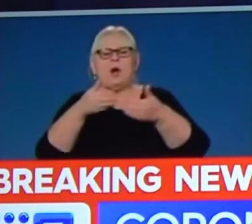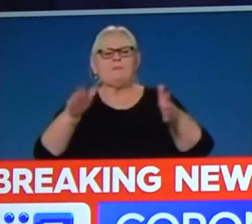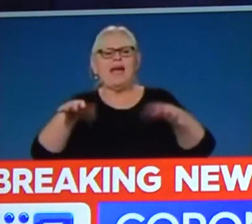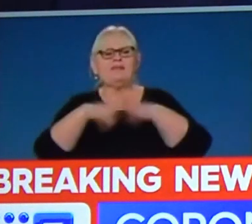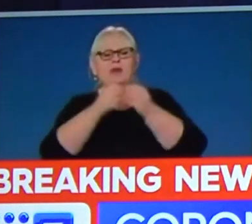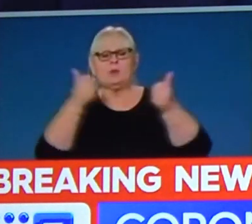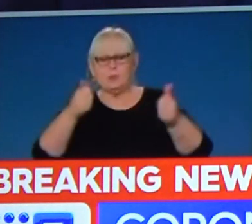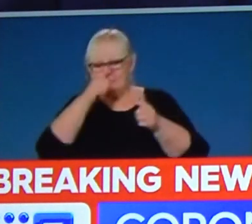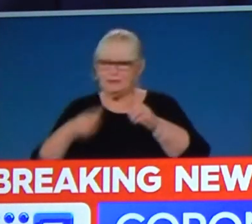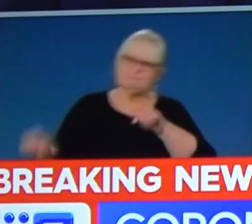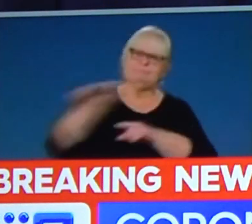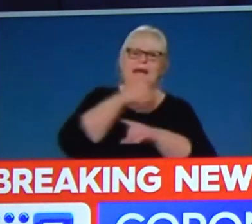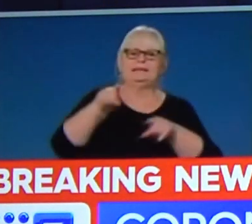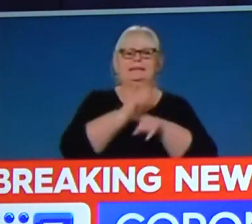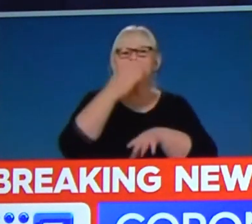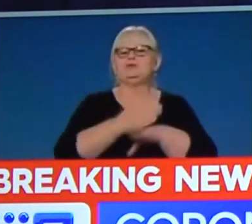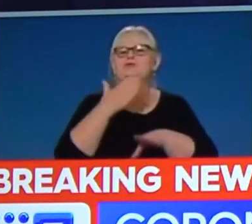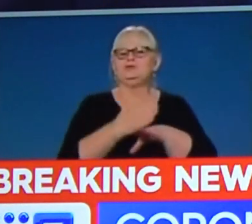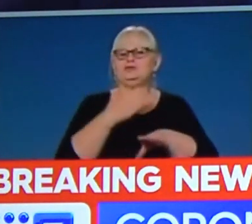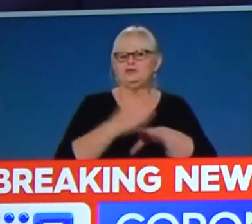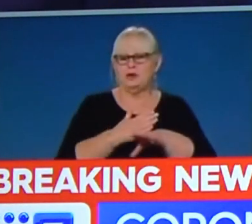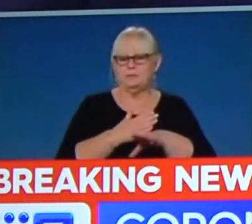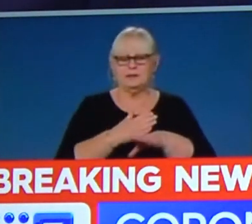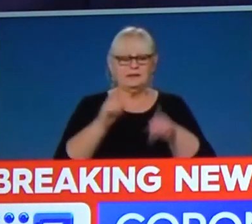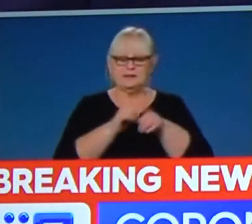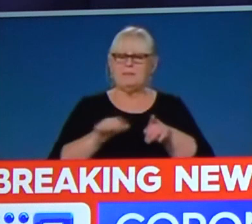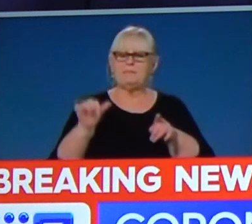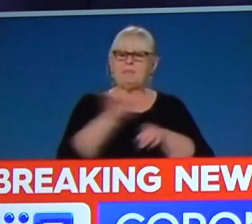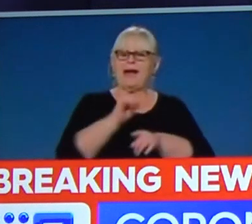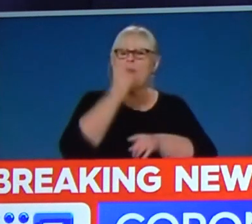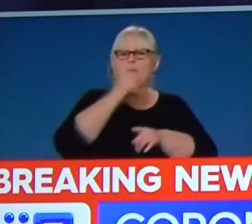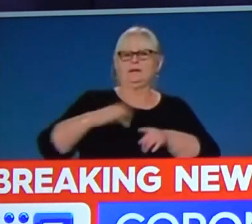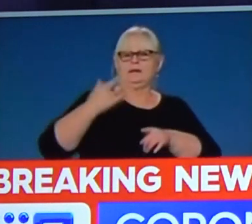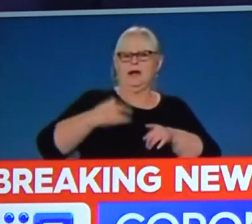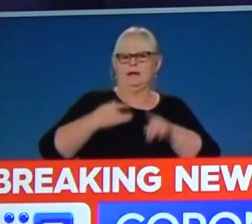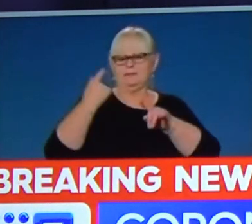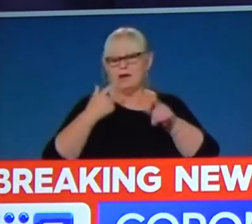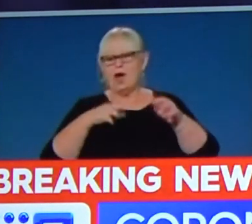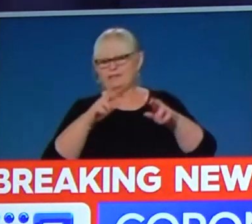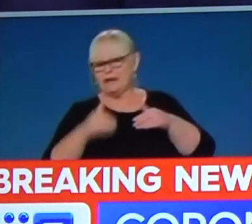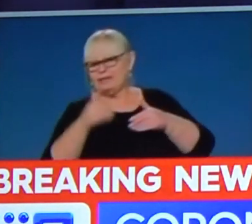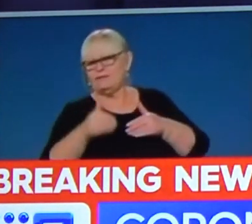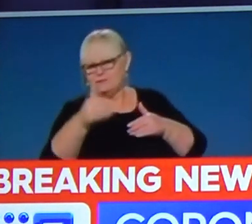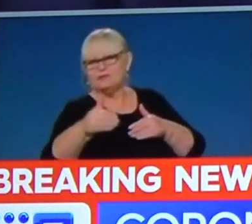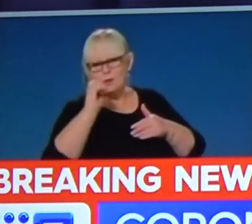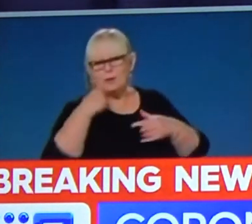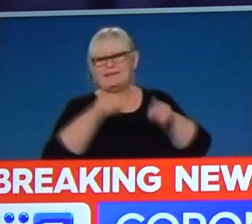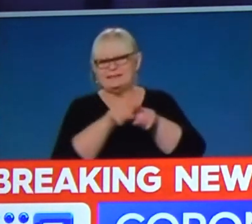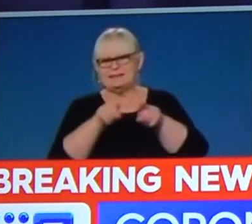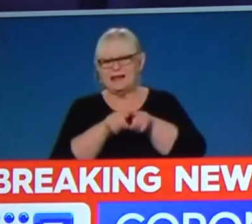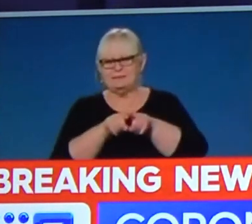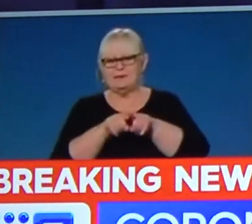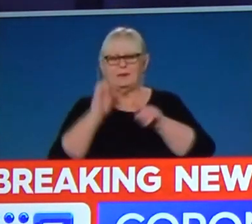back strongly, so we can return to life as we knew it at some point in the future once we get to the other side